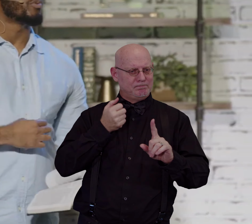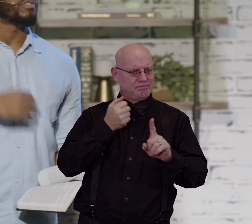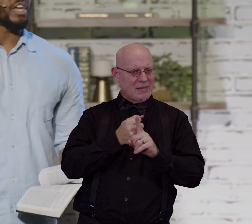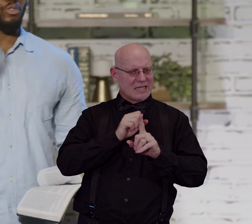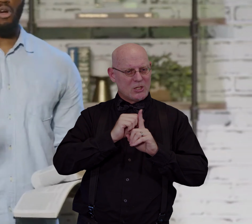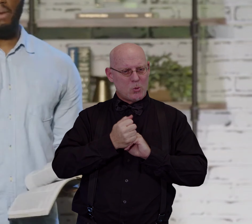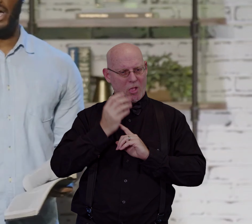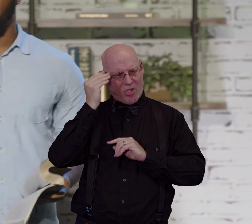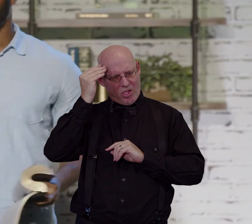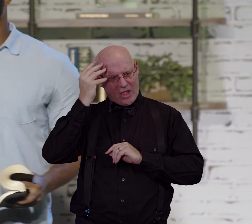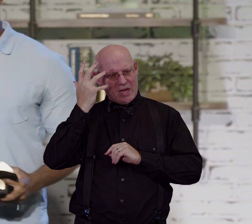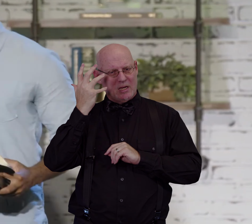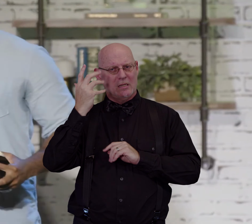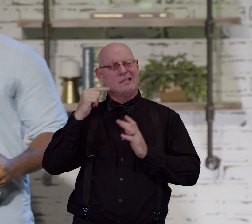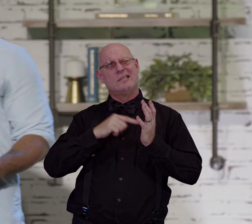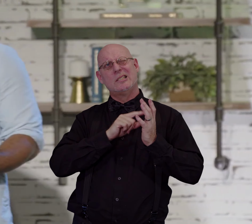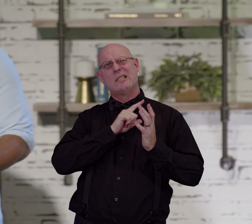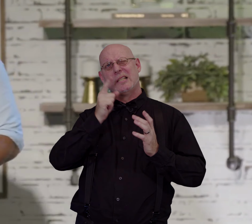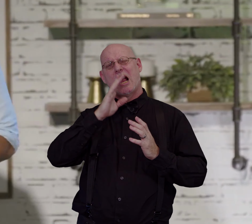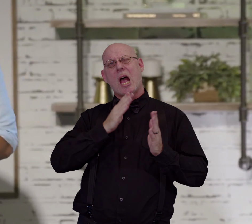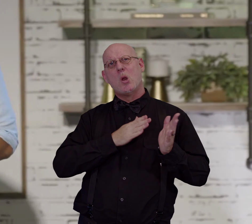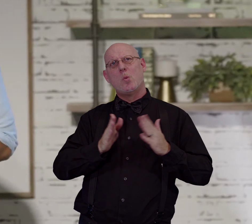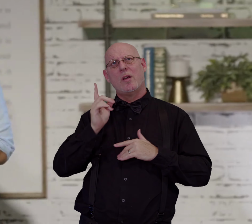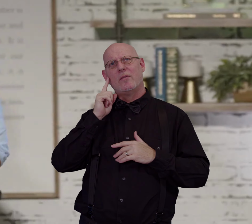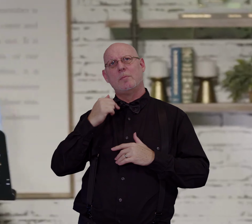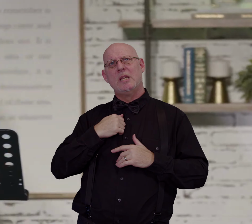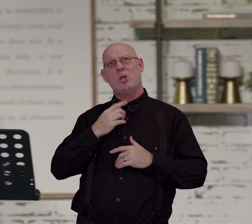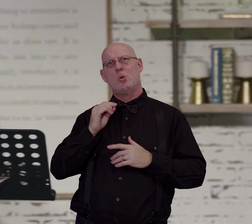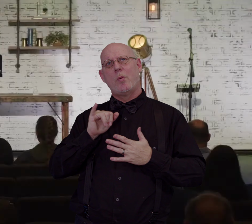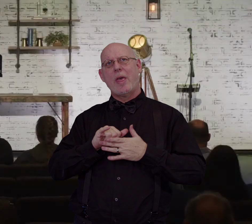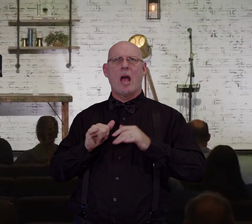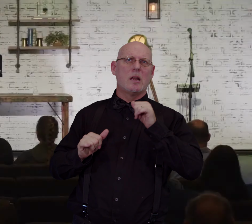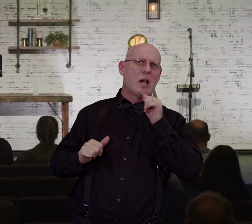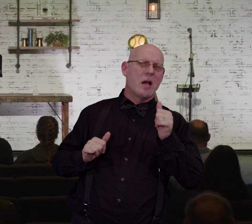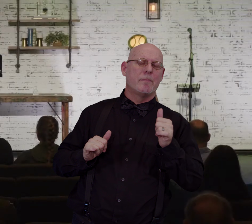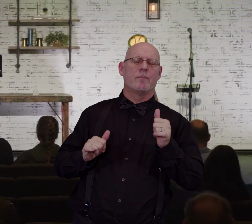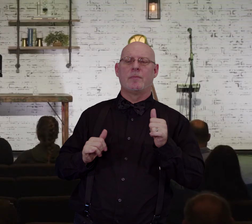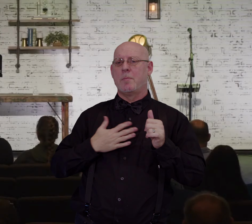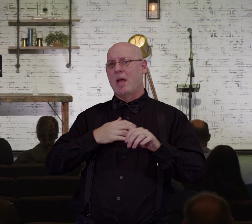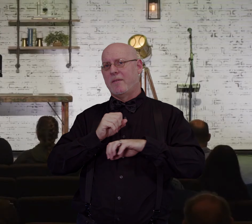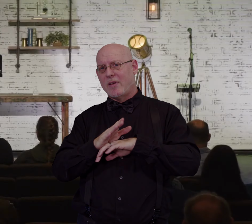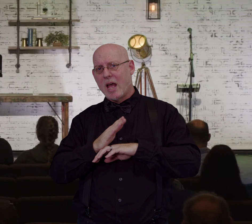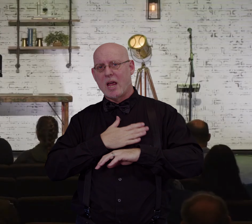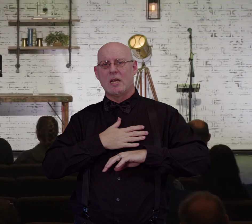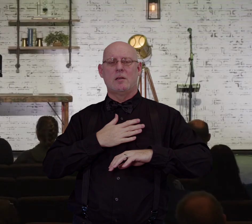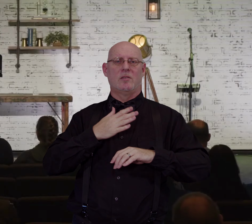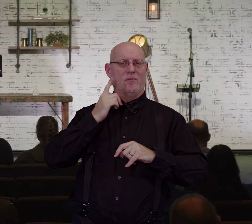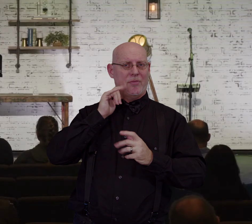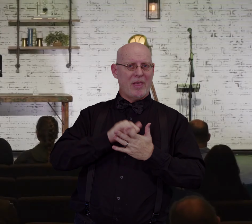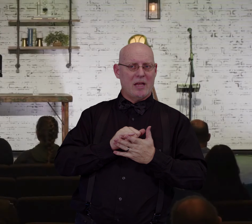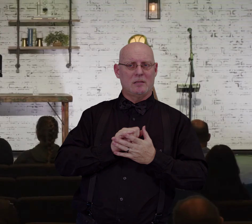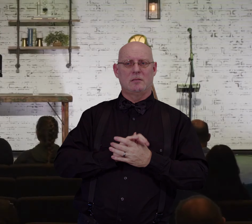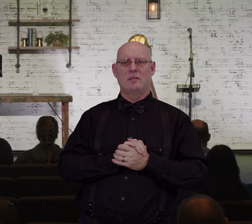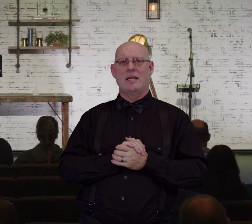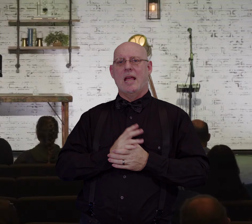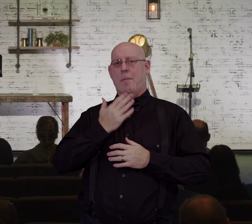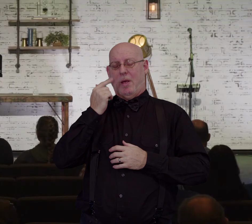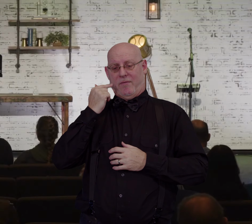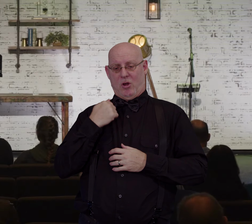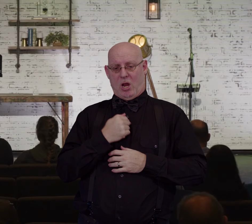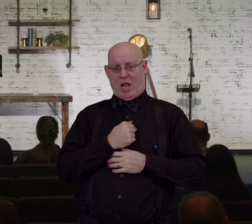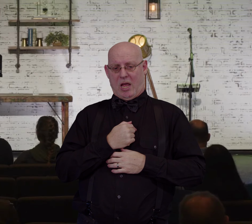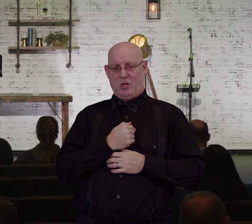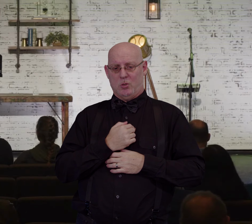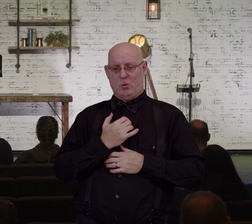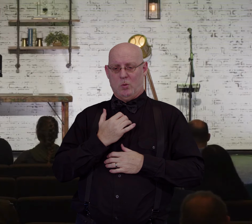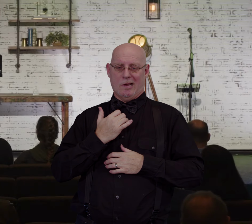situations and we're thinking through our mind, well, is this the Lord's will to do this or not do that? My advice and my counsel in that is, it's better for us